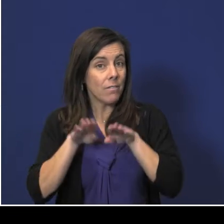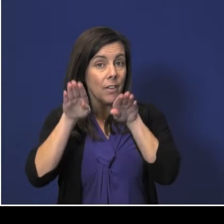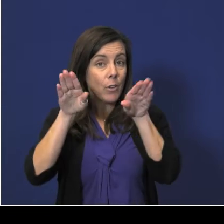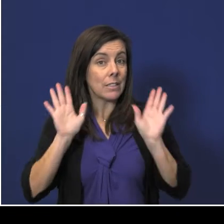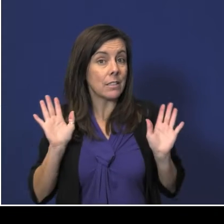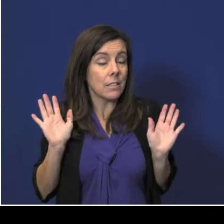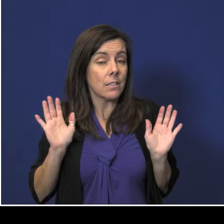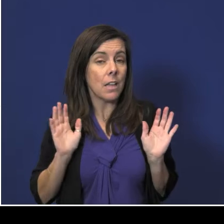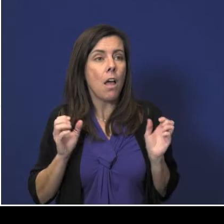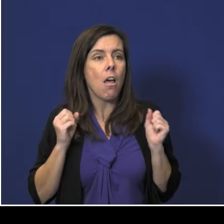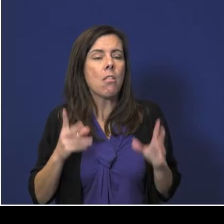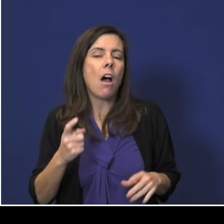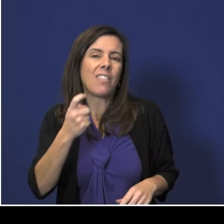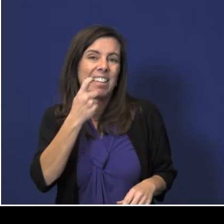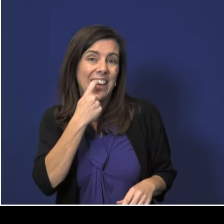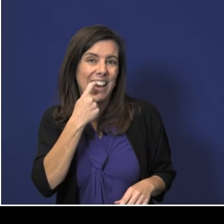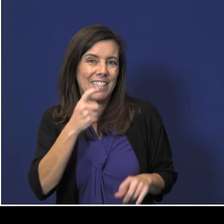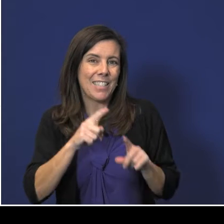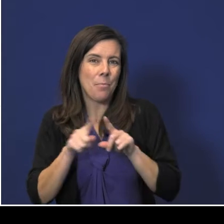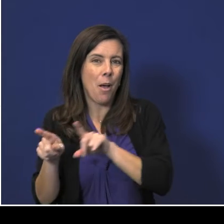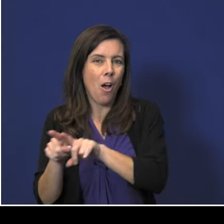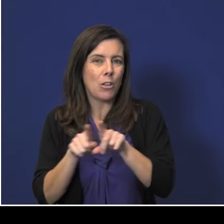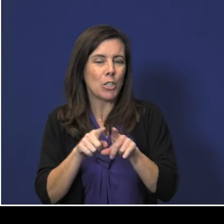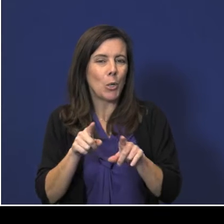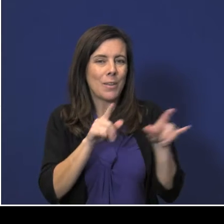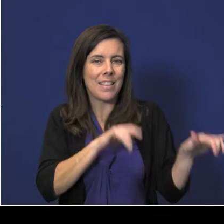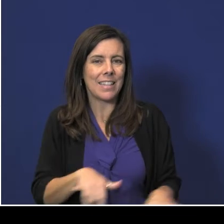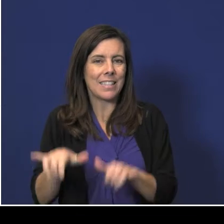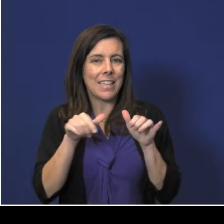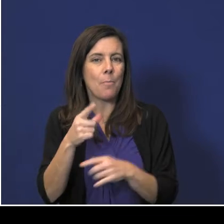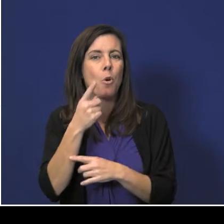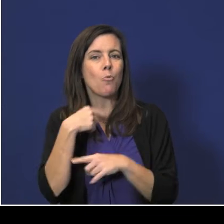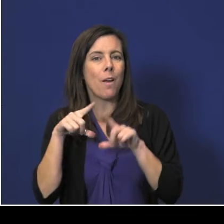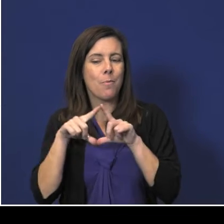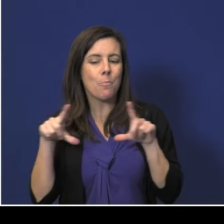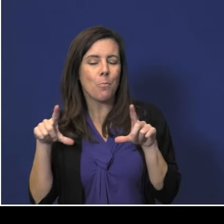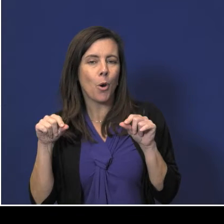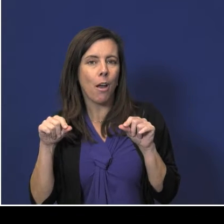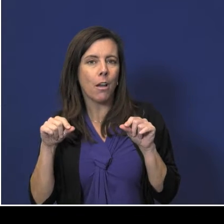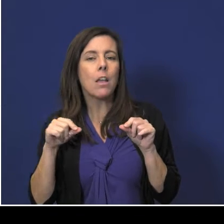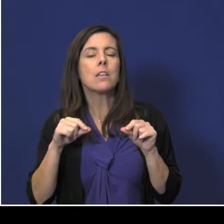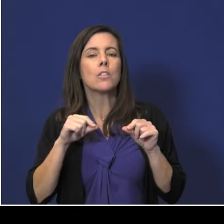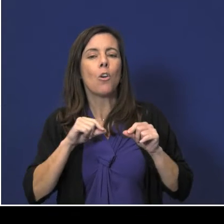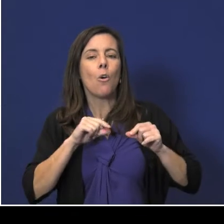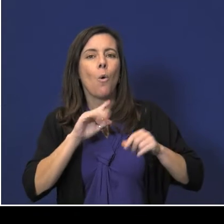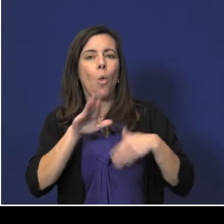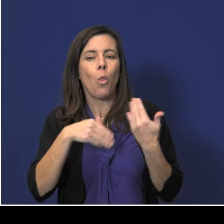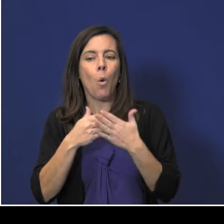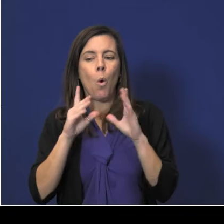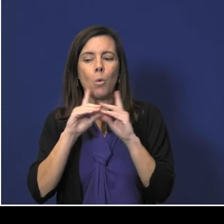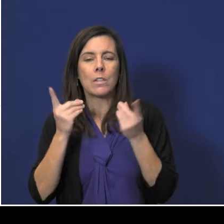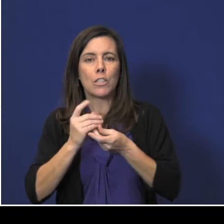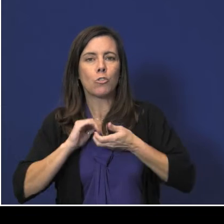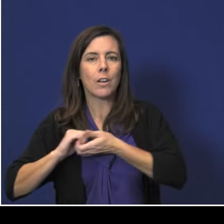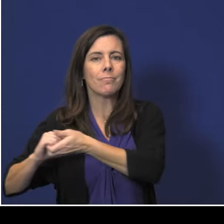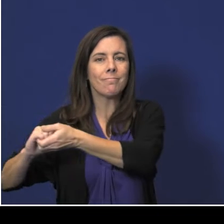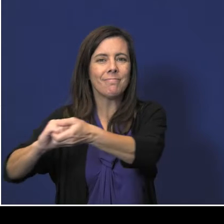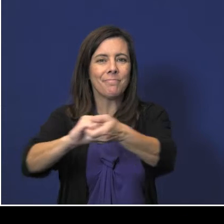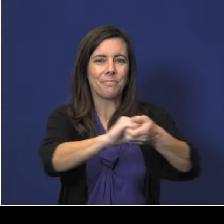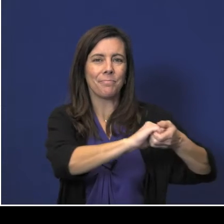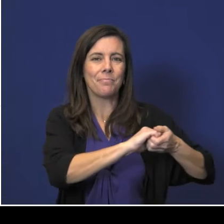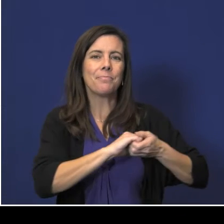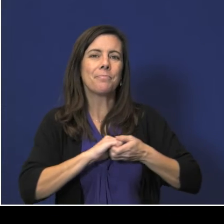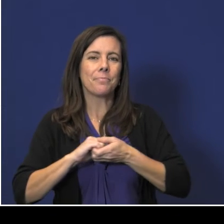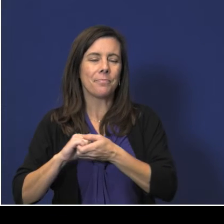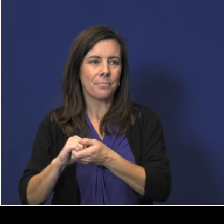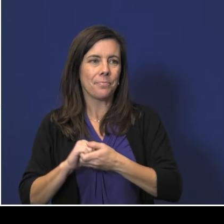A lot of glass, but also bringing some of that masonry, some of that red brick, especially connecting us to the existing facilities of Cyfair and some of the other